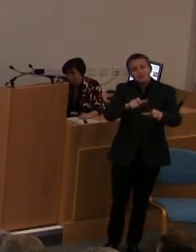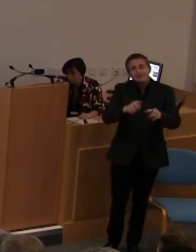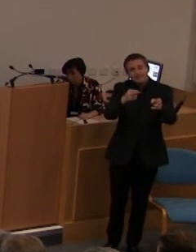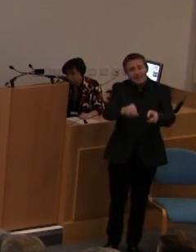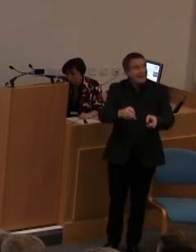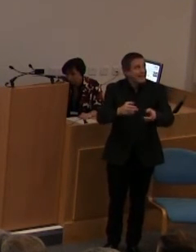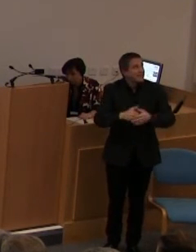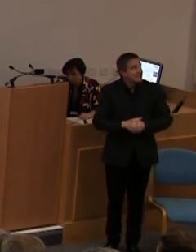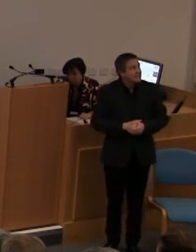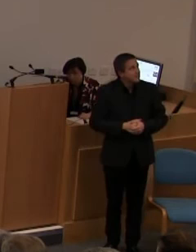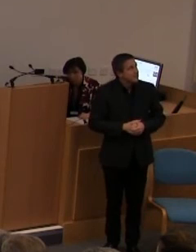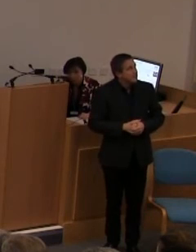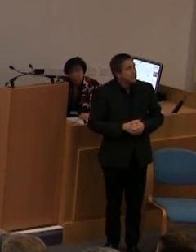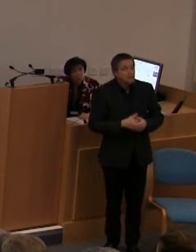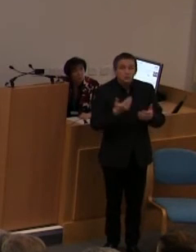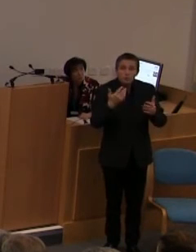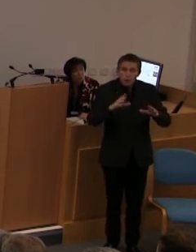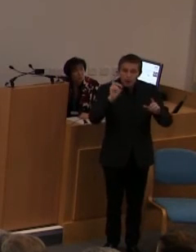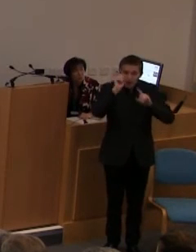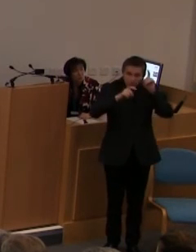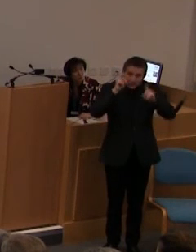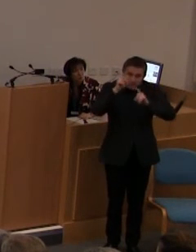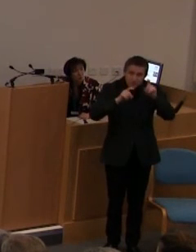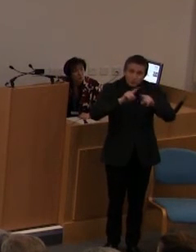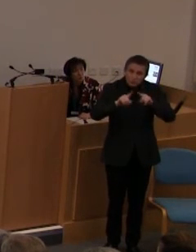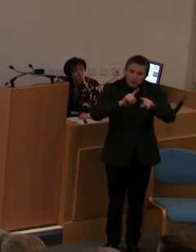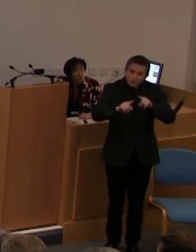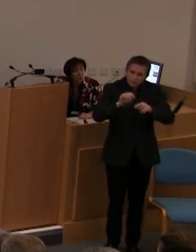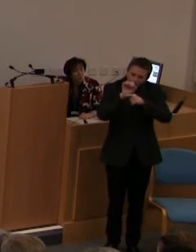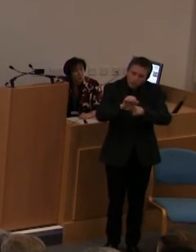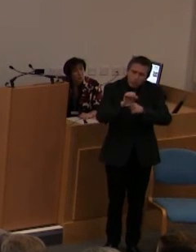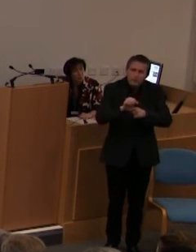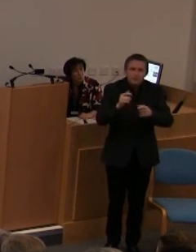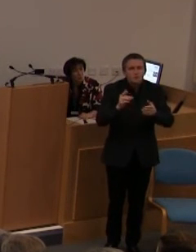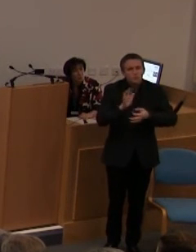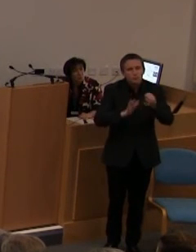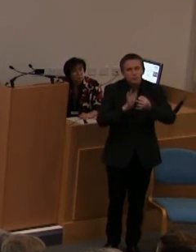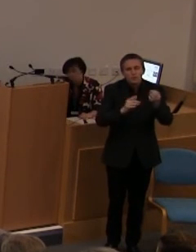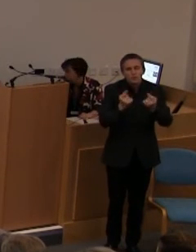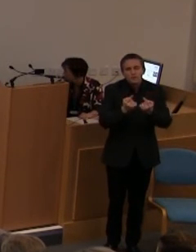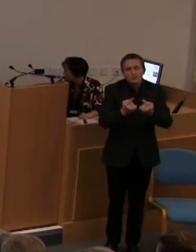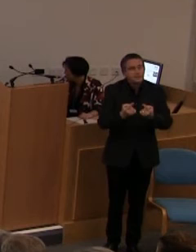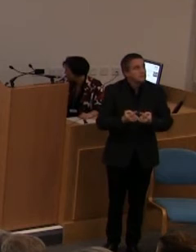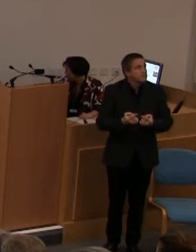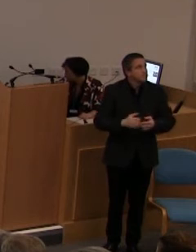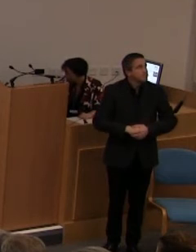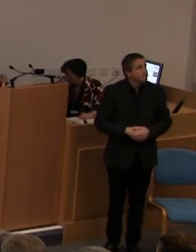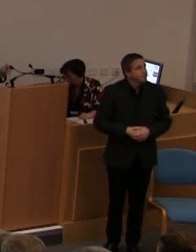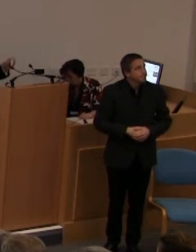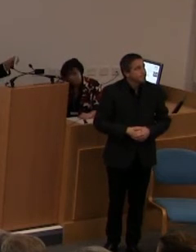and we've got a number of initiatives on that to hopefully get that under control. So it's certainly getting a lot of